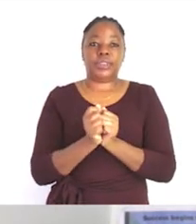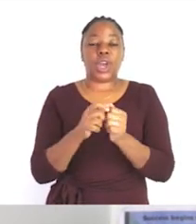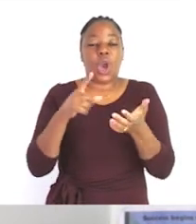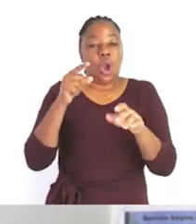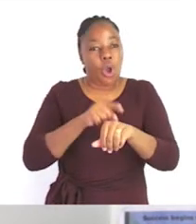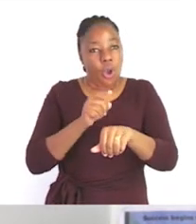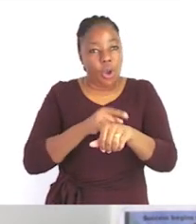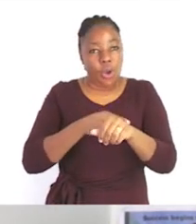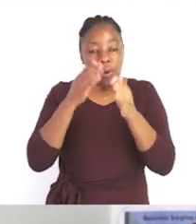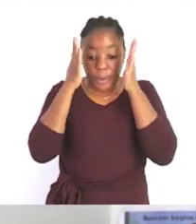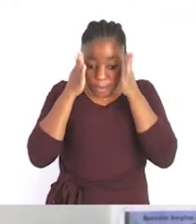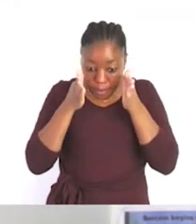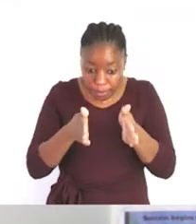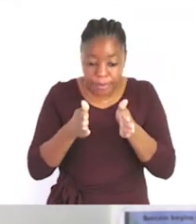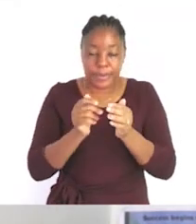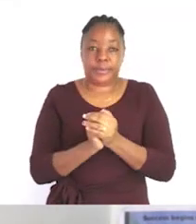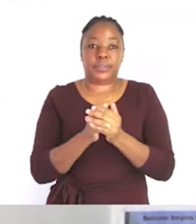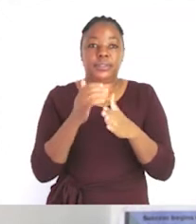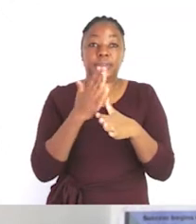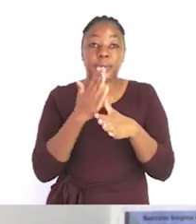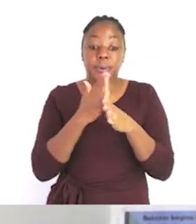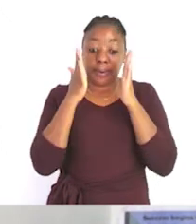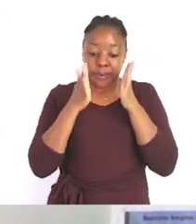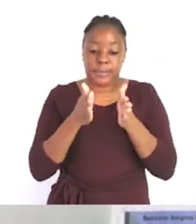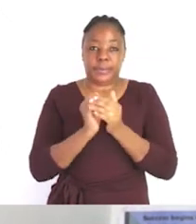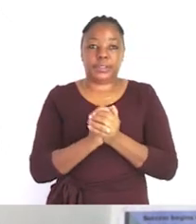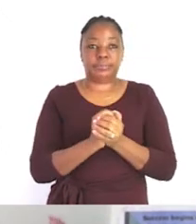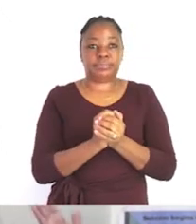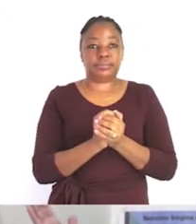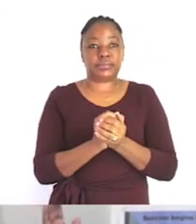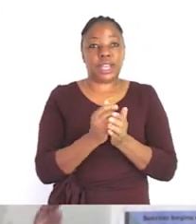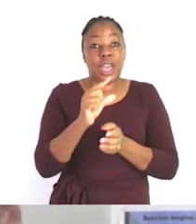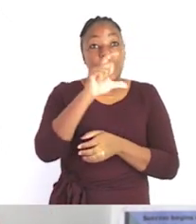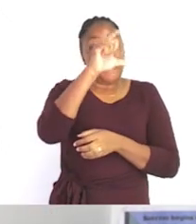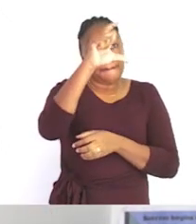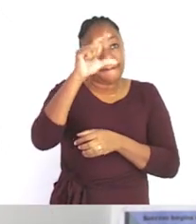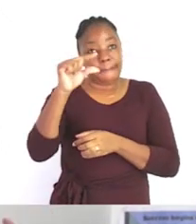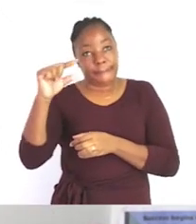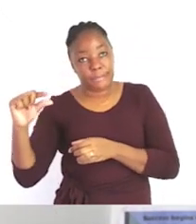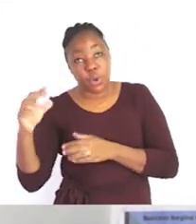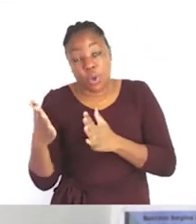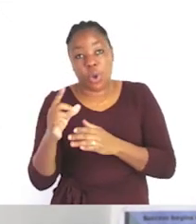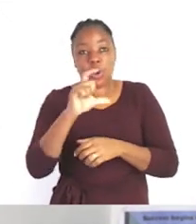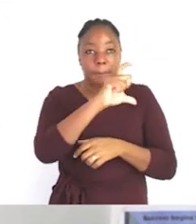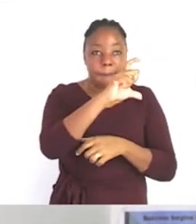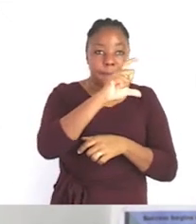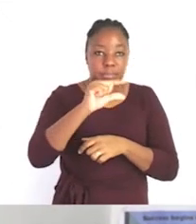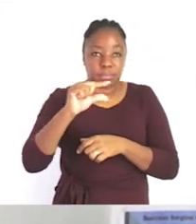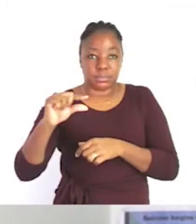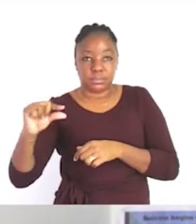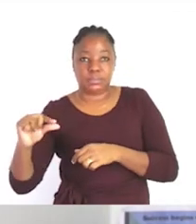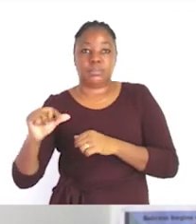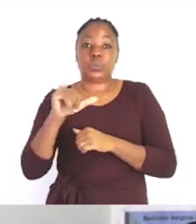check what you are doing. Are you arranging from smallest to biggest or biggest to